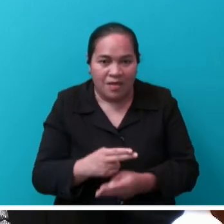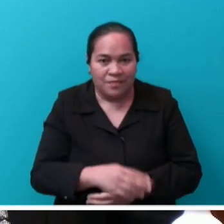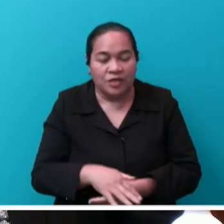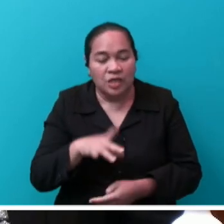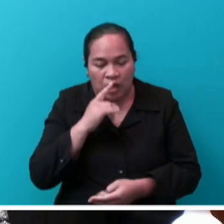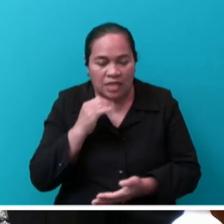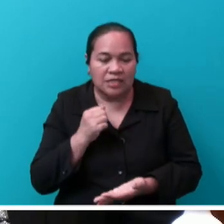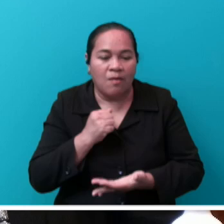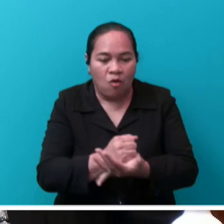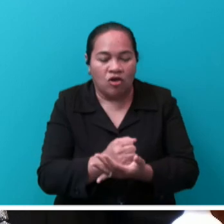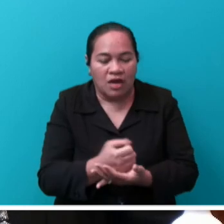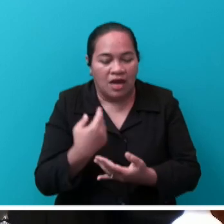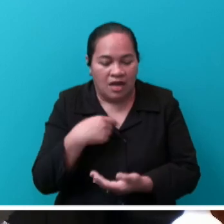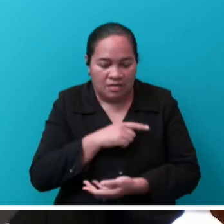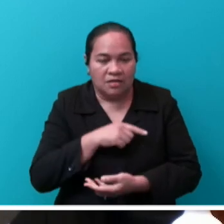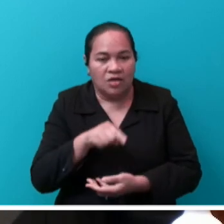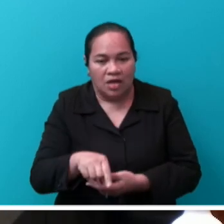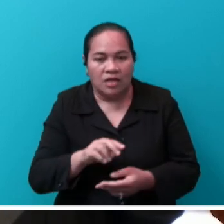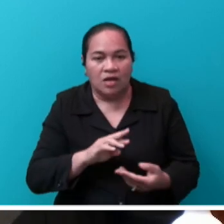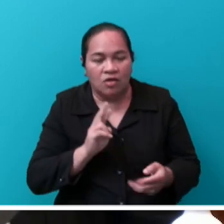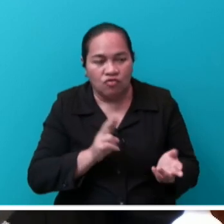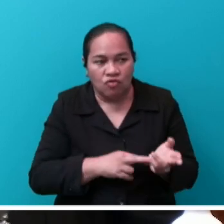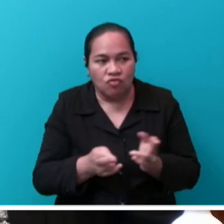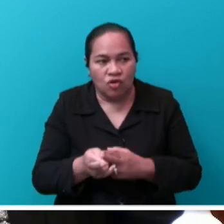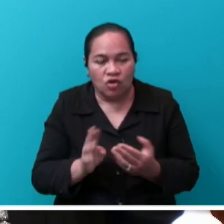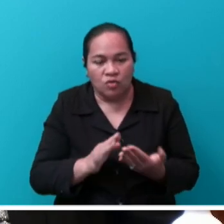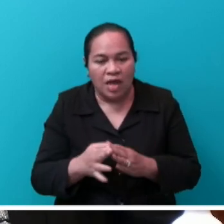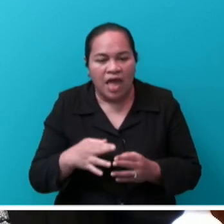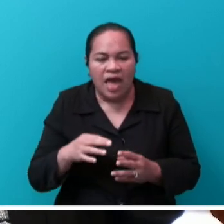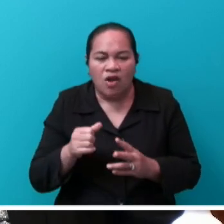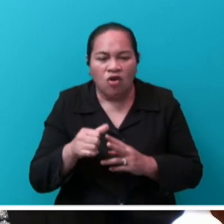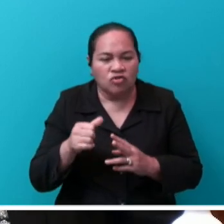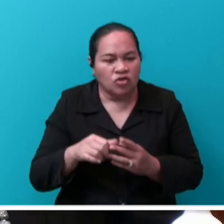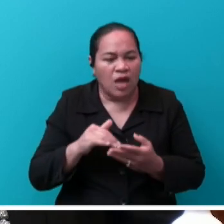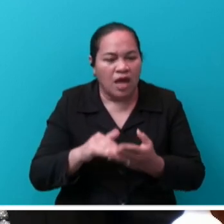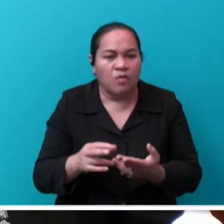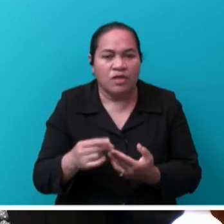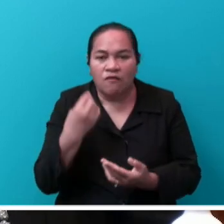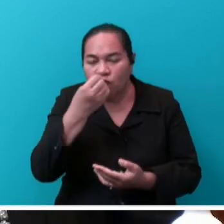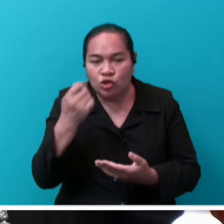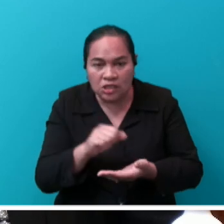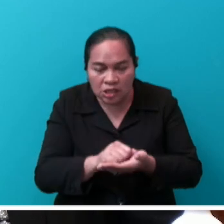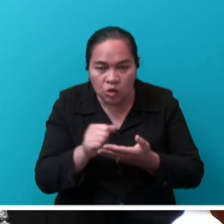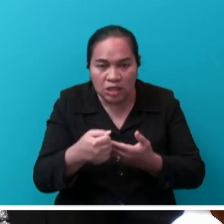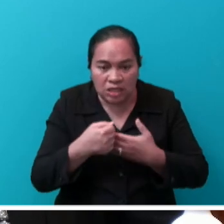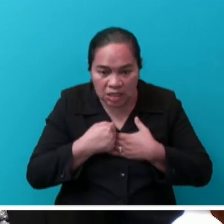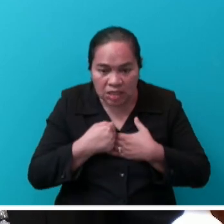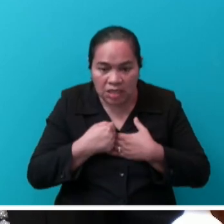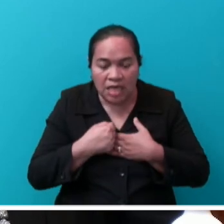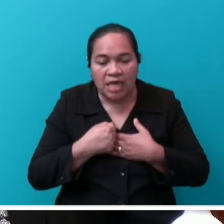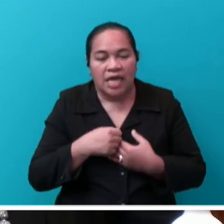support the rural community, and food security and economic diversification was